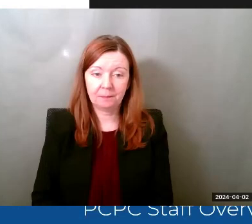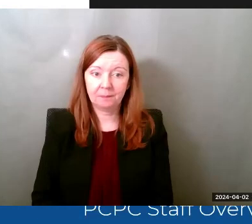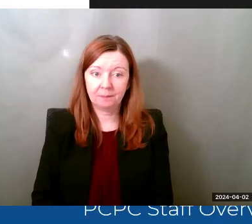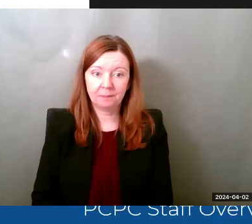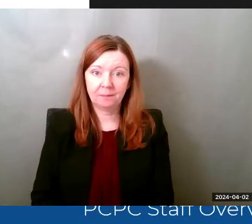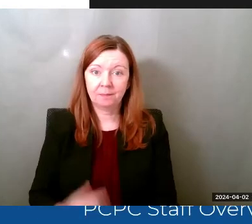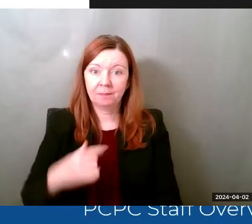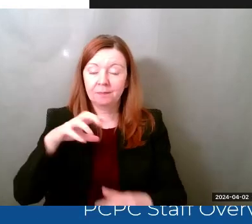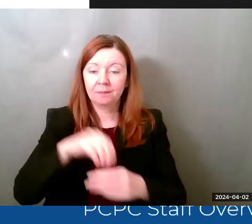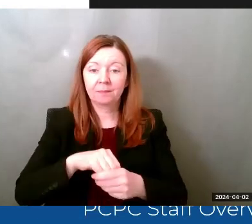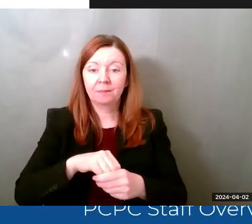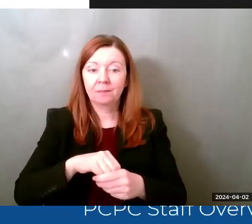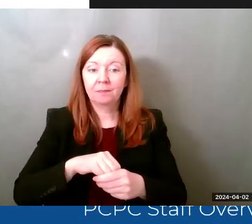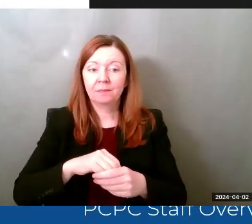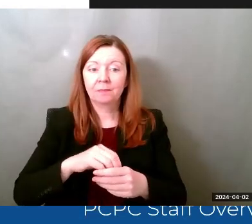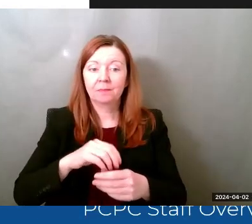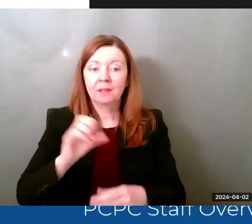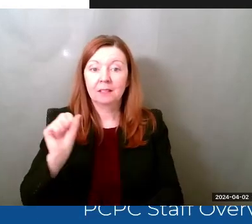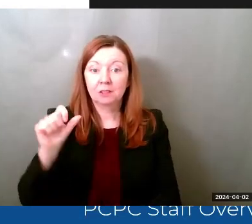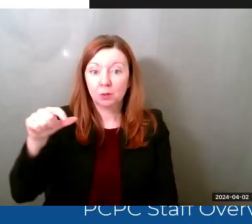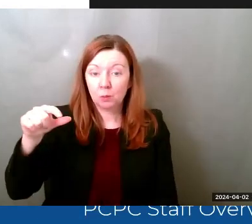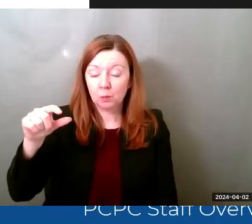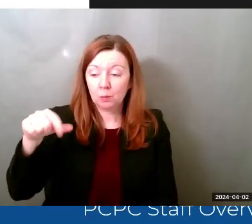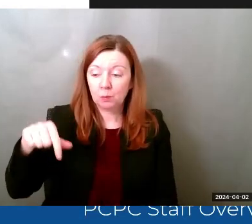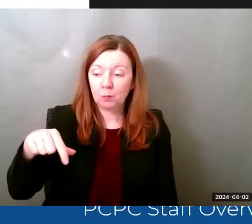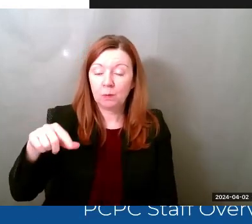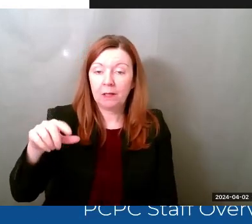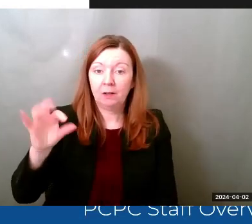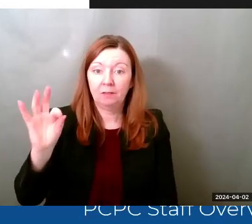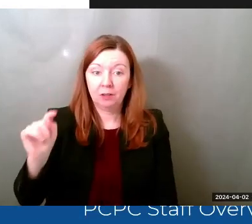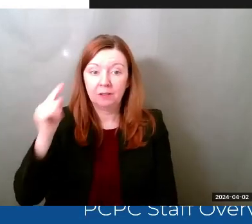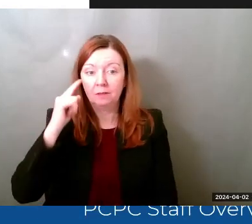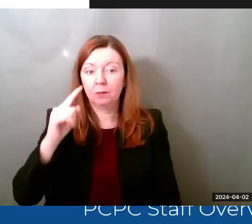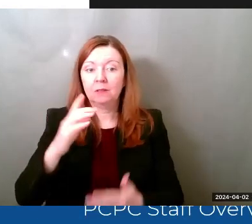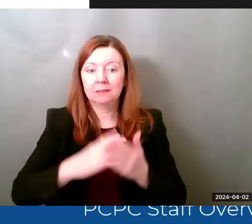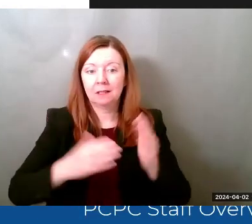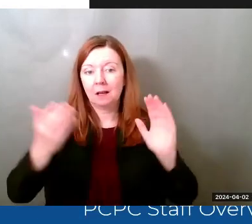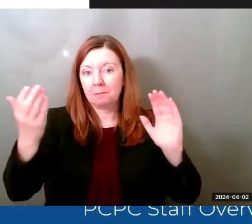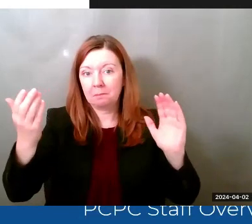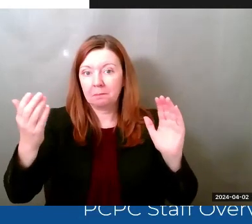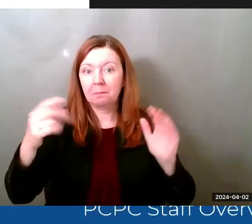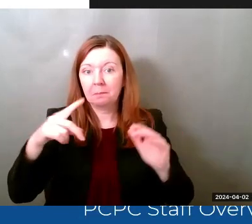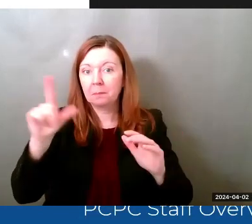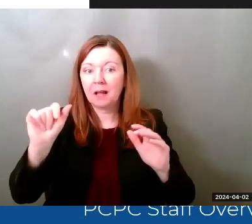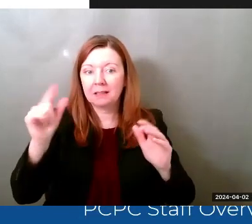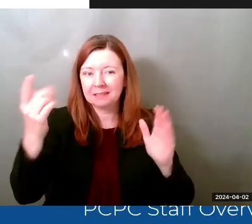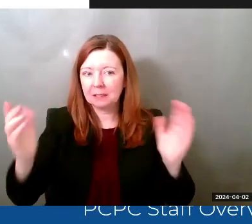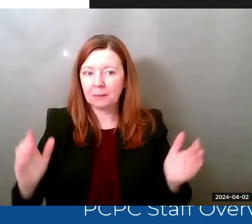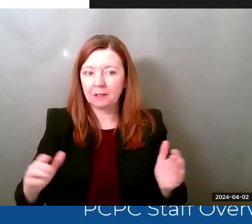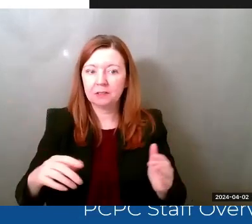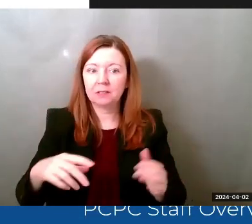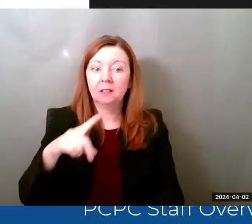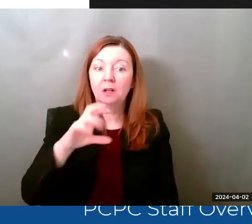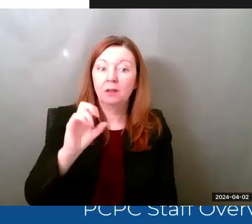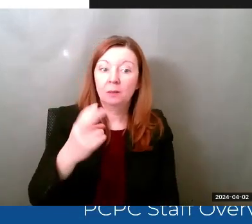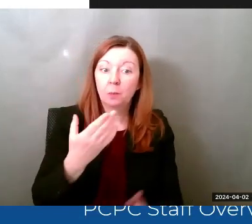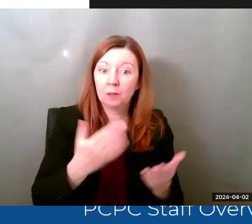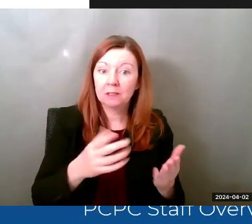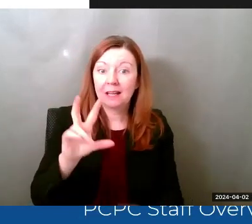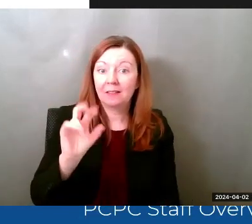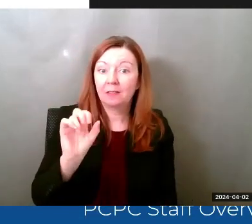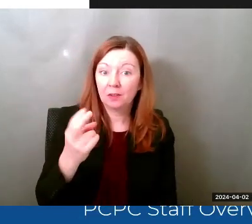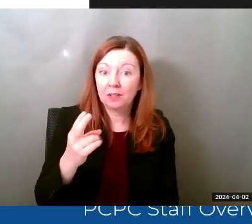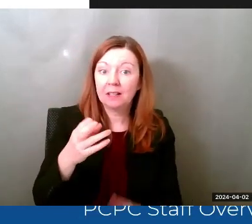We've included square footages for some local pedestrian plazas for comparison. For example, the porch at 30th Street Station